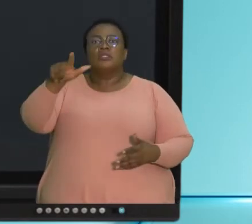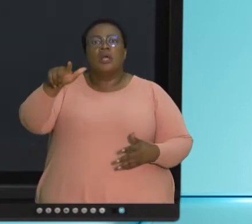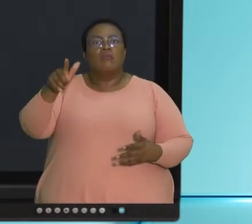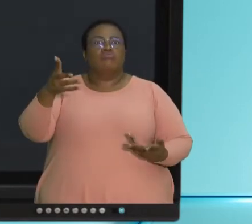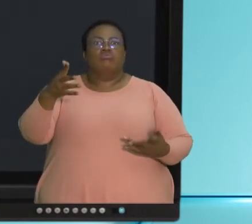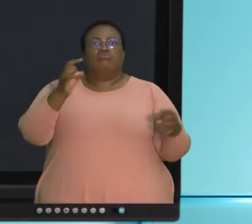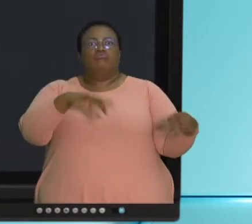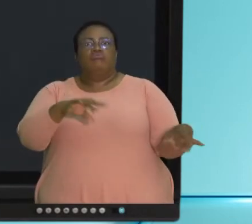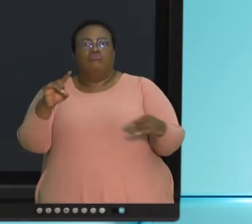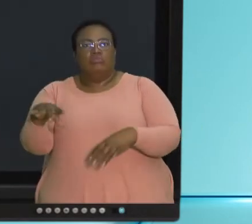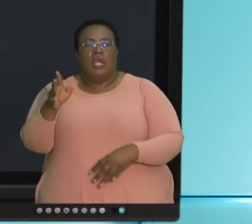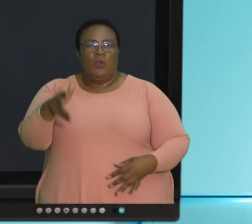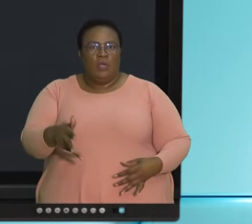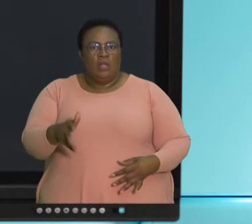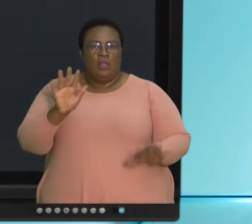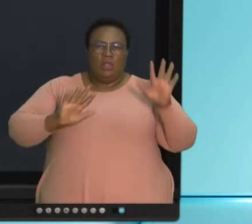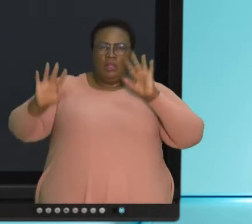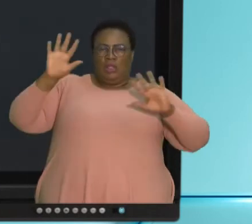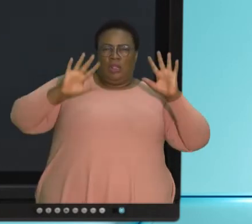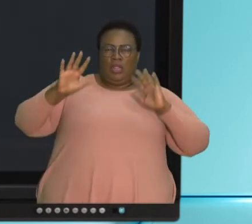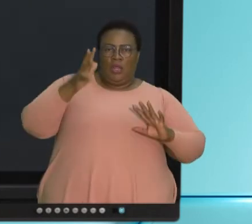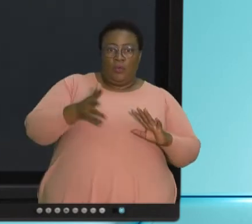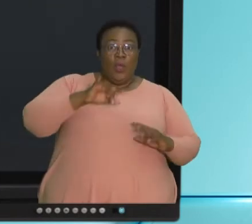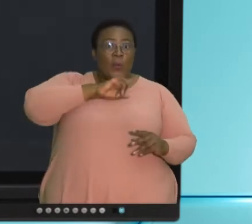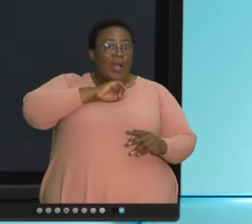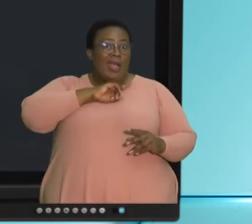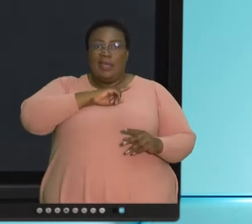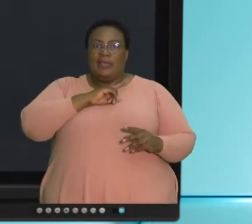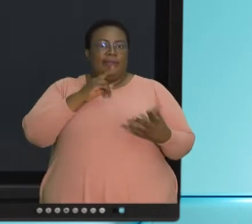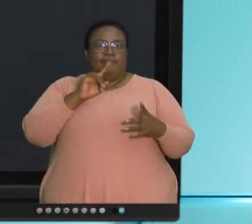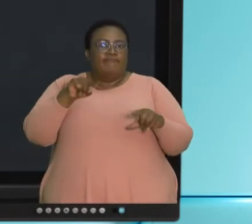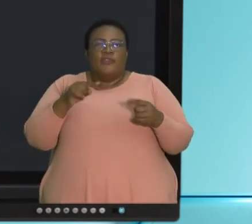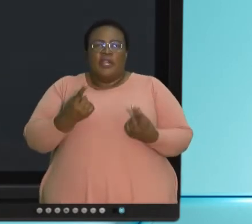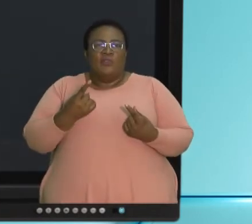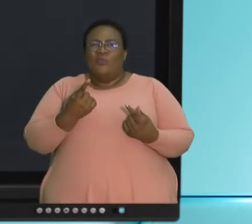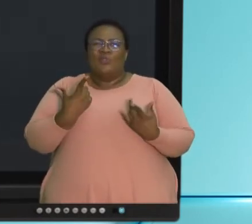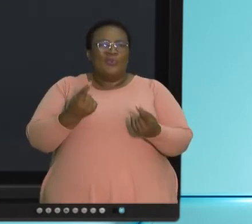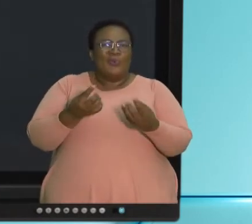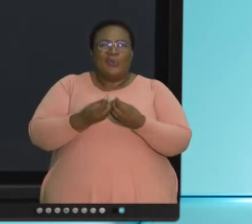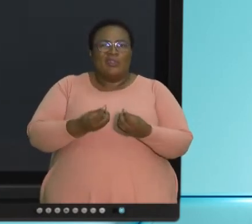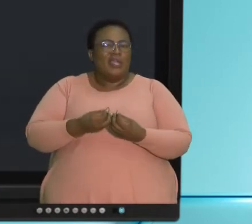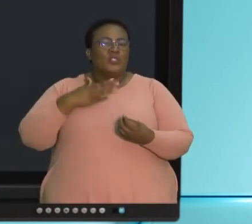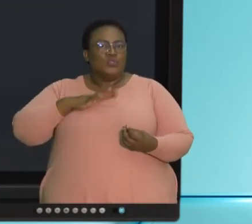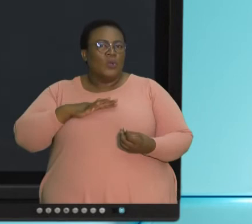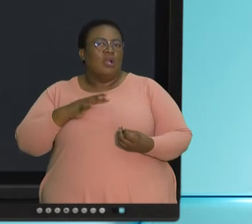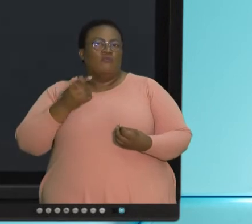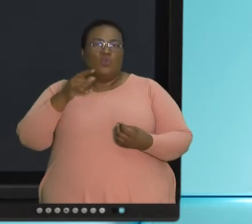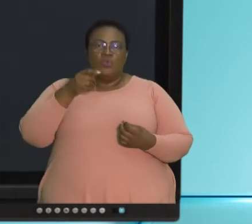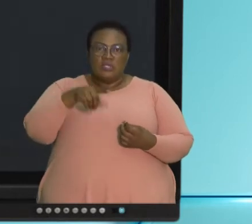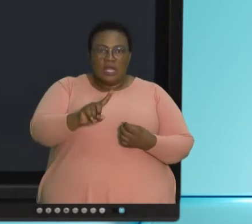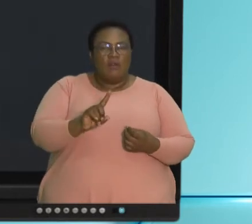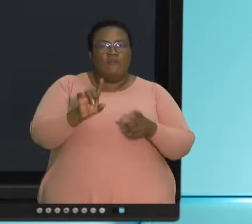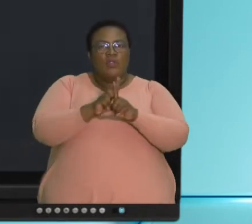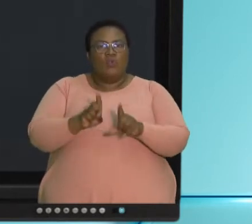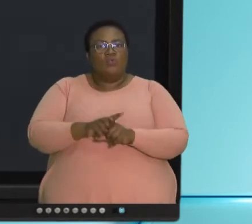then you will not be able to do the things that you wish to do for yourself, just to begin with, and for the people that you